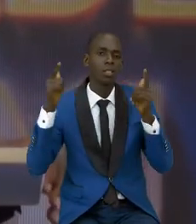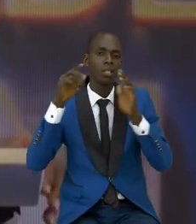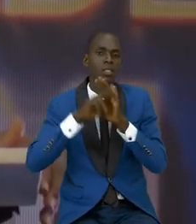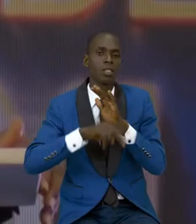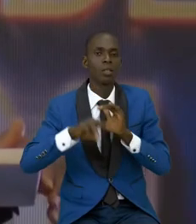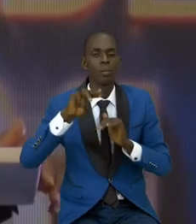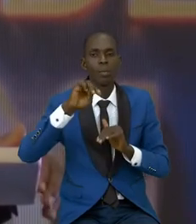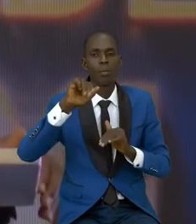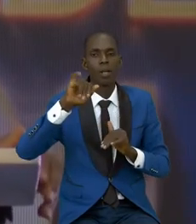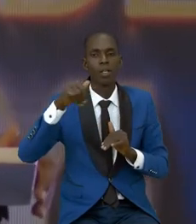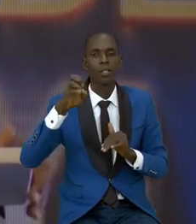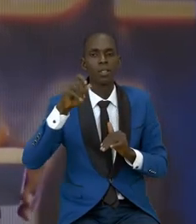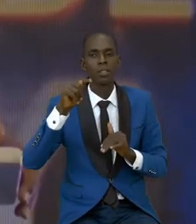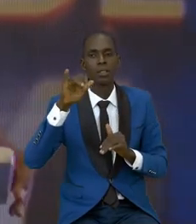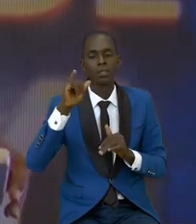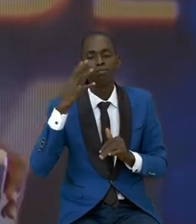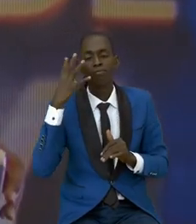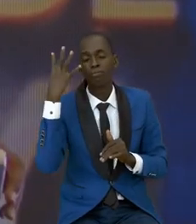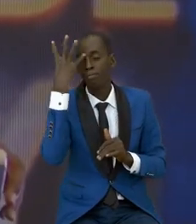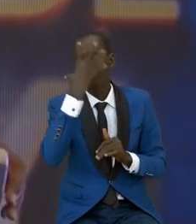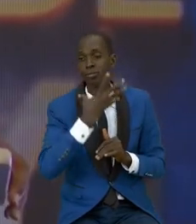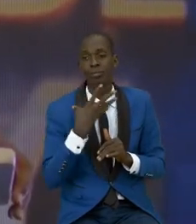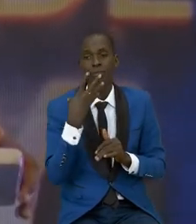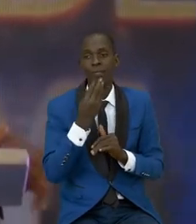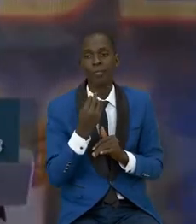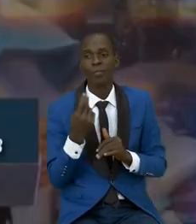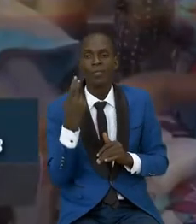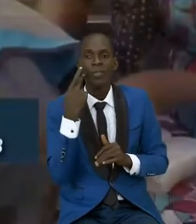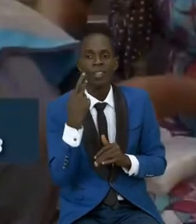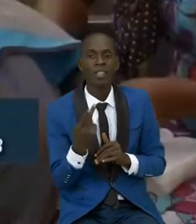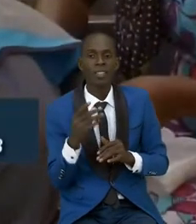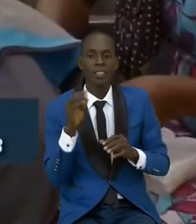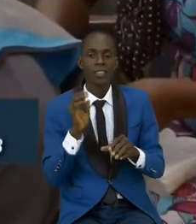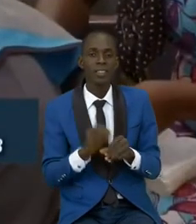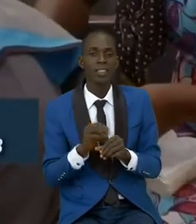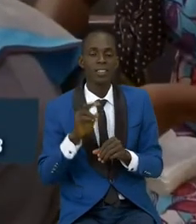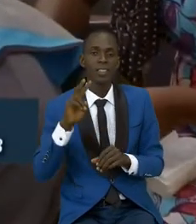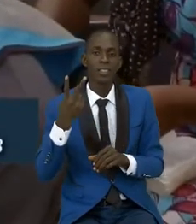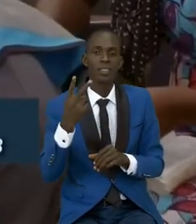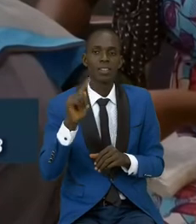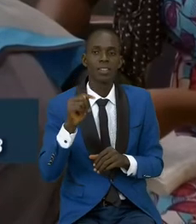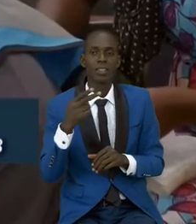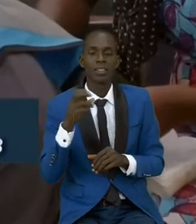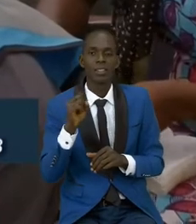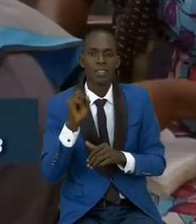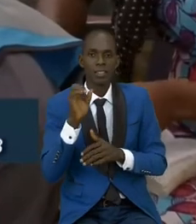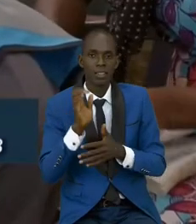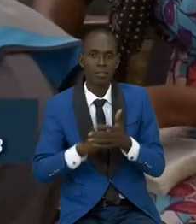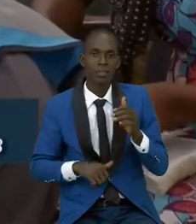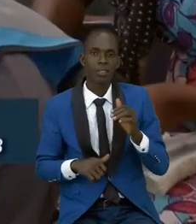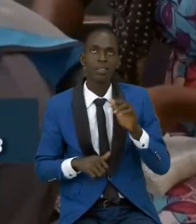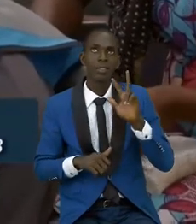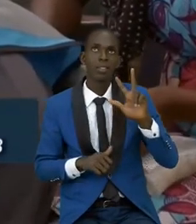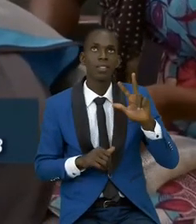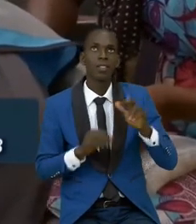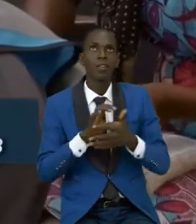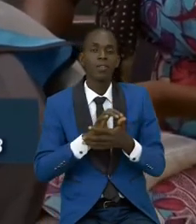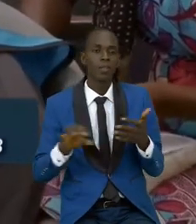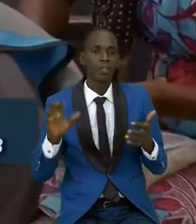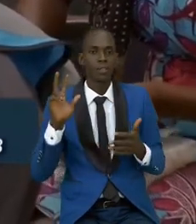2 Thessalonians chapter 3, verse 3. 2 Thessalonians chapter 3, we're looking at verse